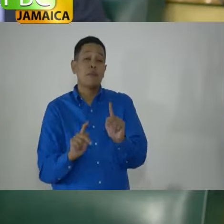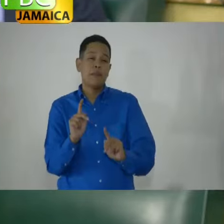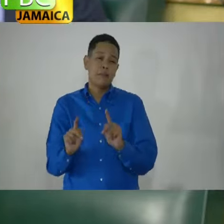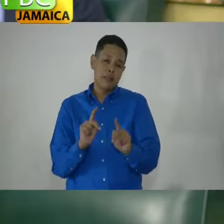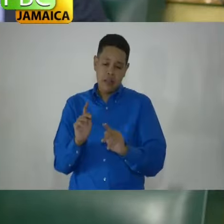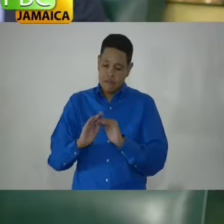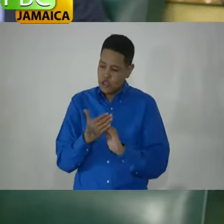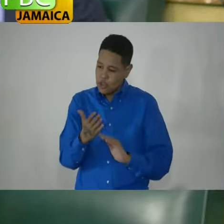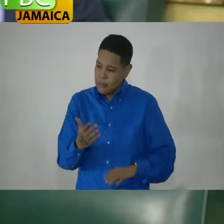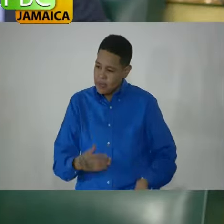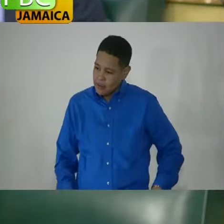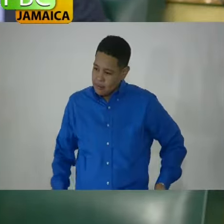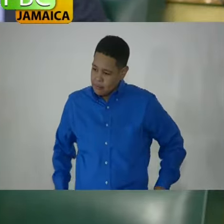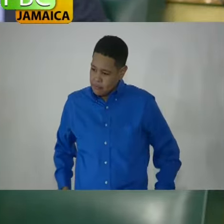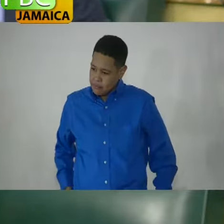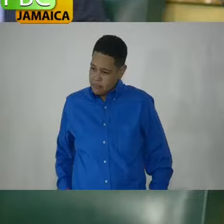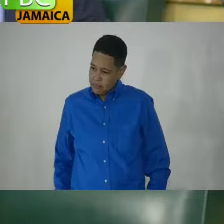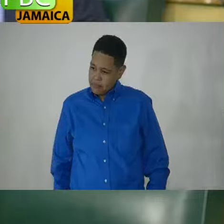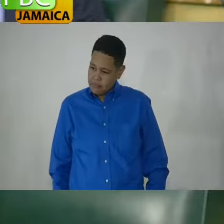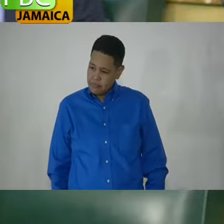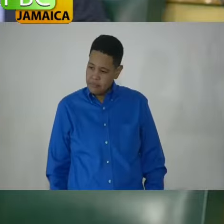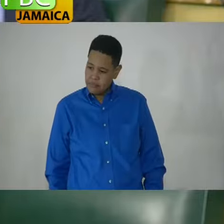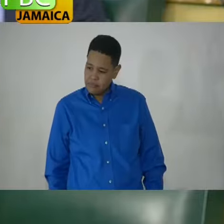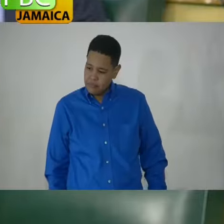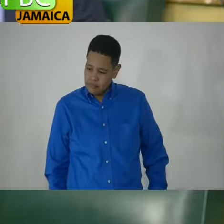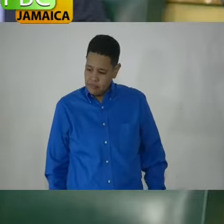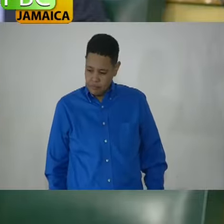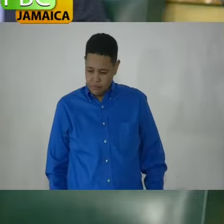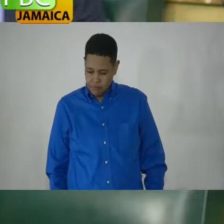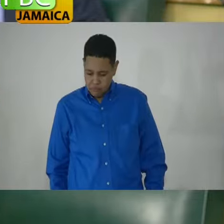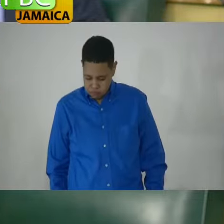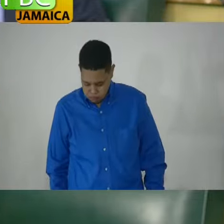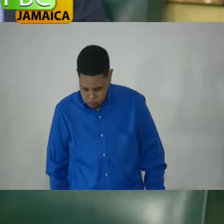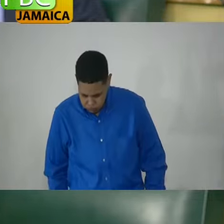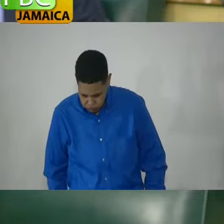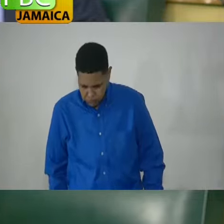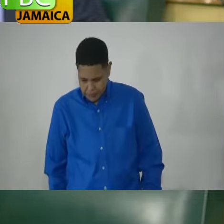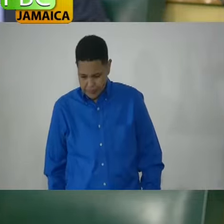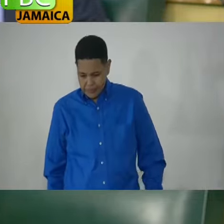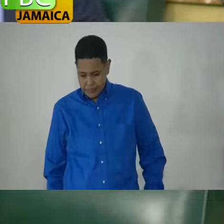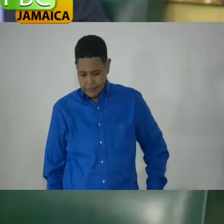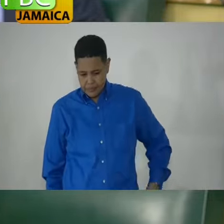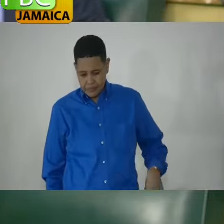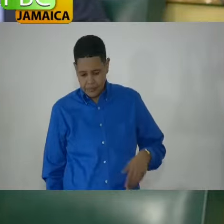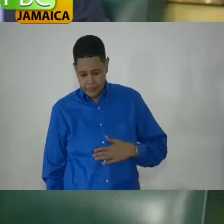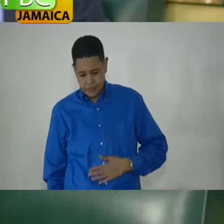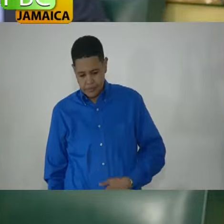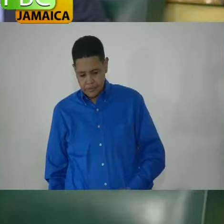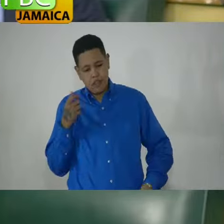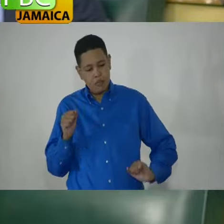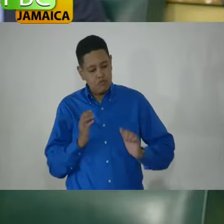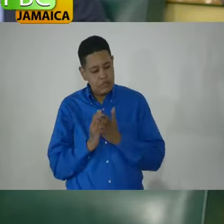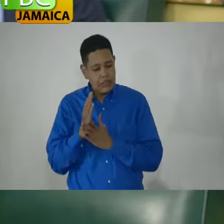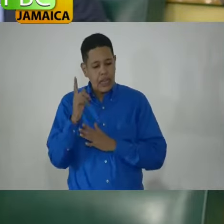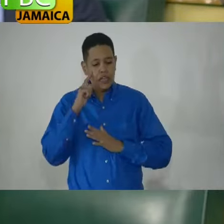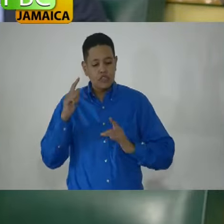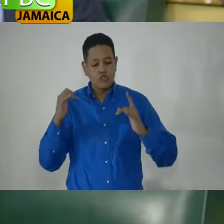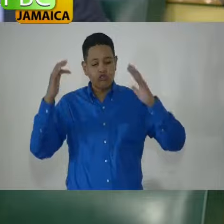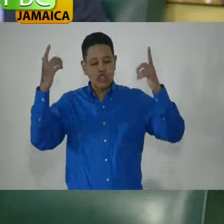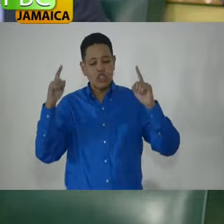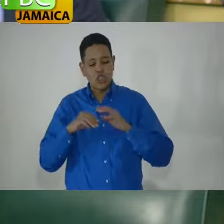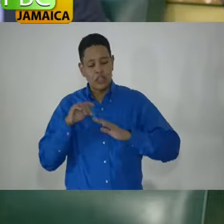people of Jamaica. Madam Speaker, the cornerstones to move us from resilience